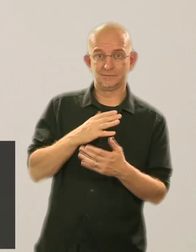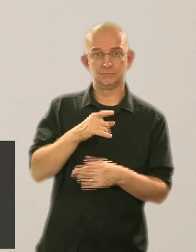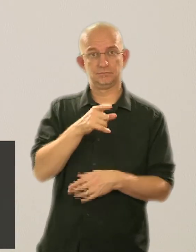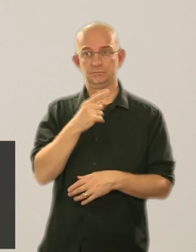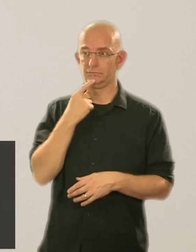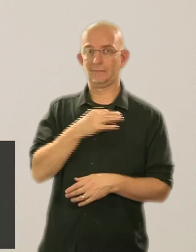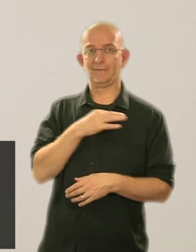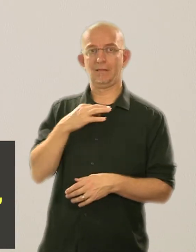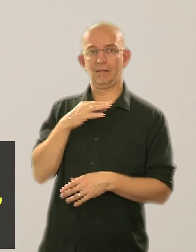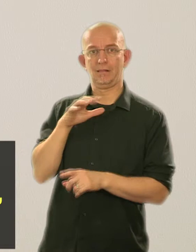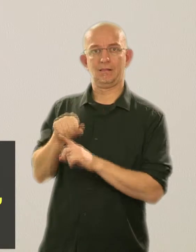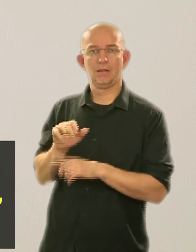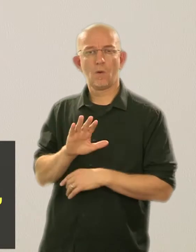dementia.